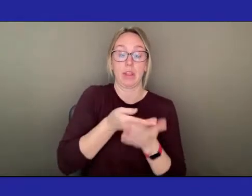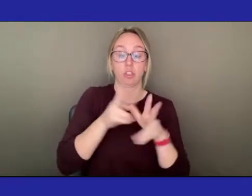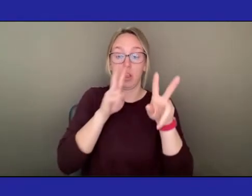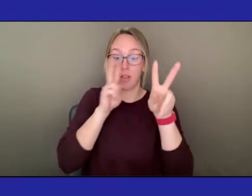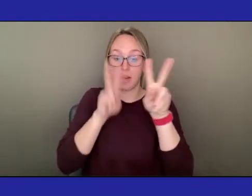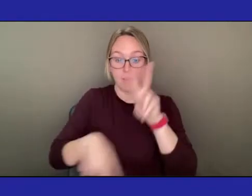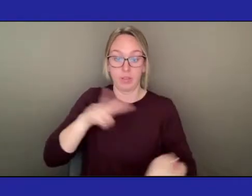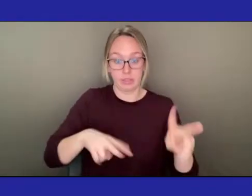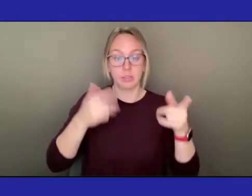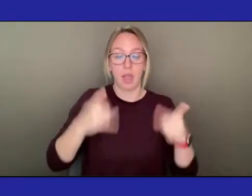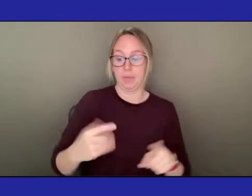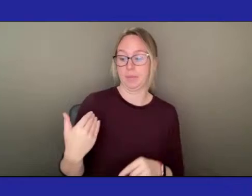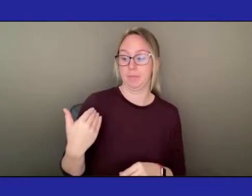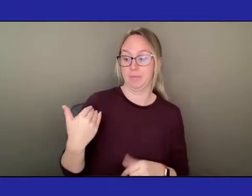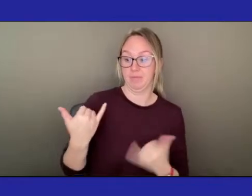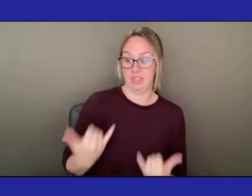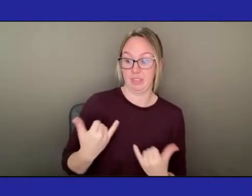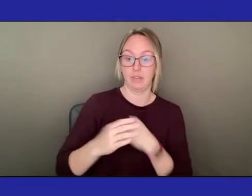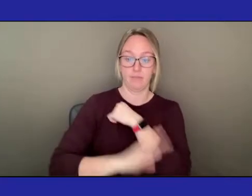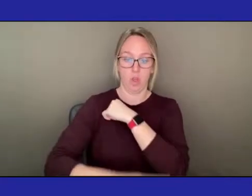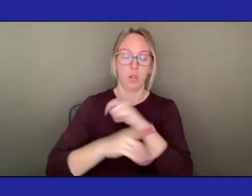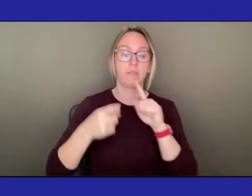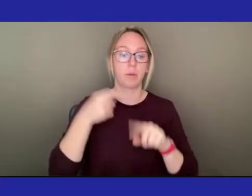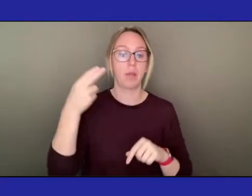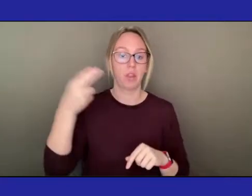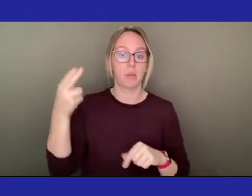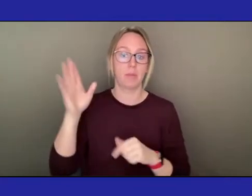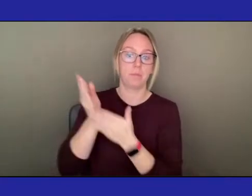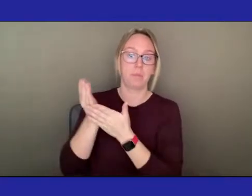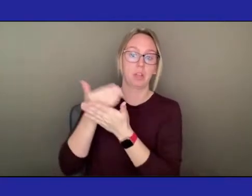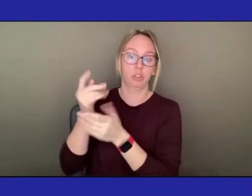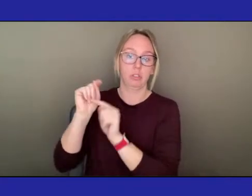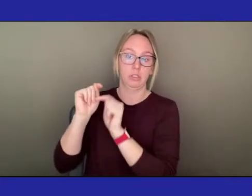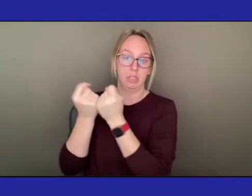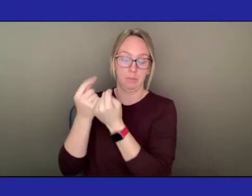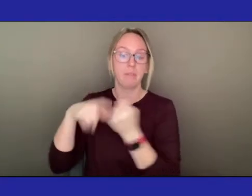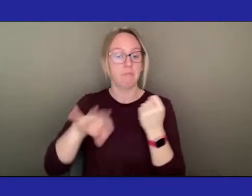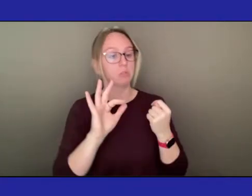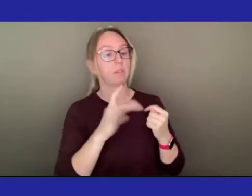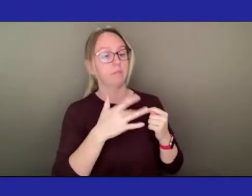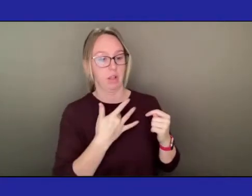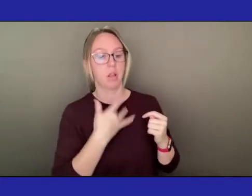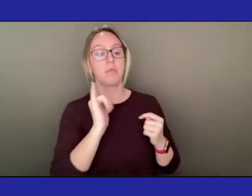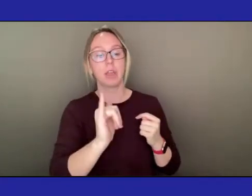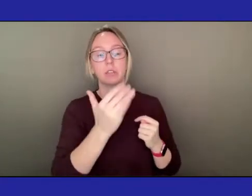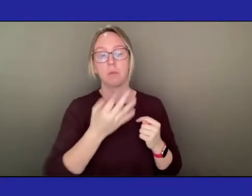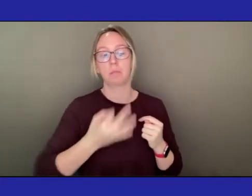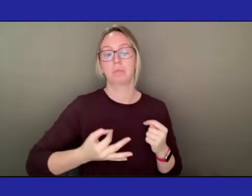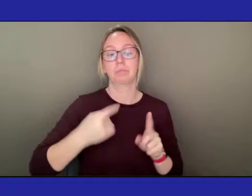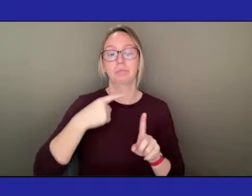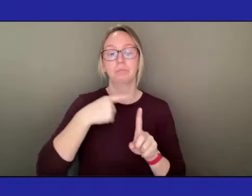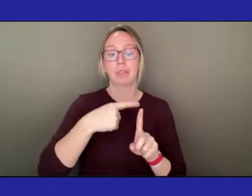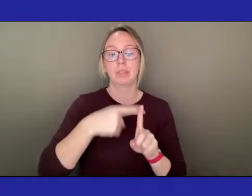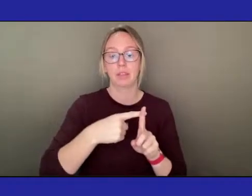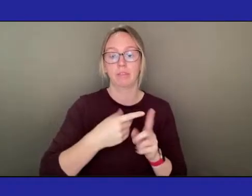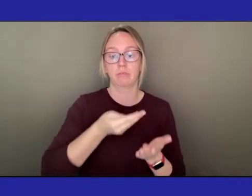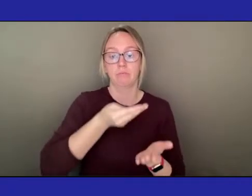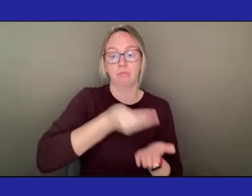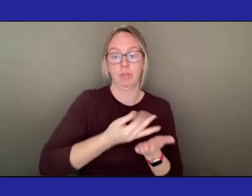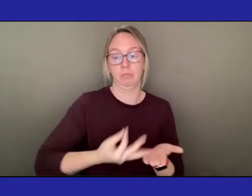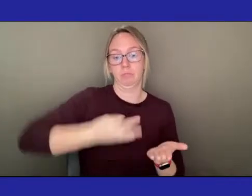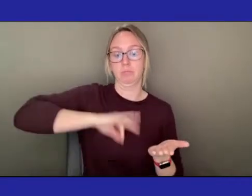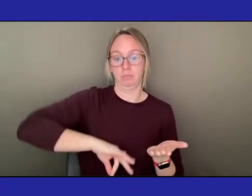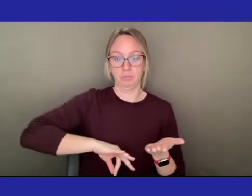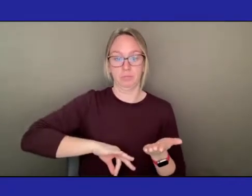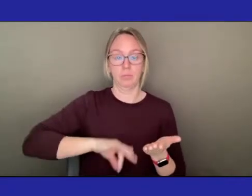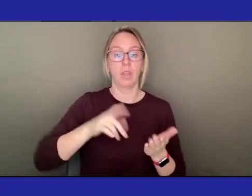this fall by Health and Hospitals budget team found a positive return to Health and Hospitals among patients who received a legal